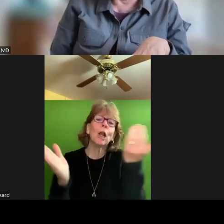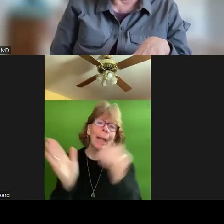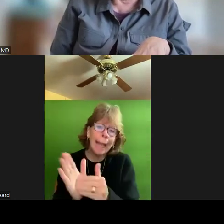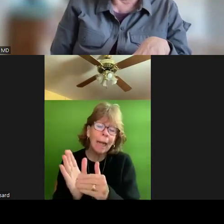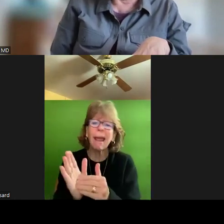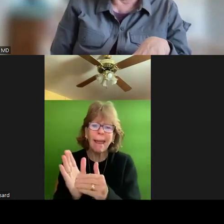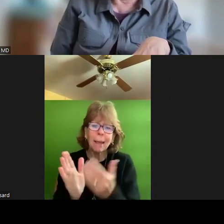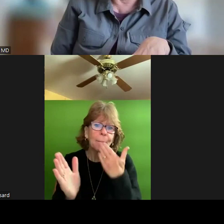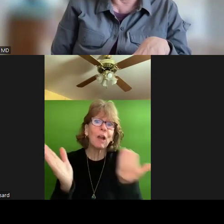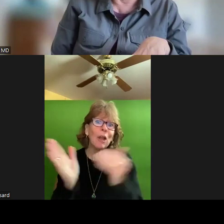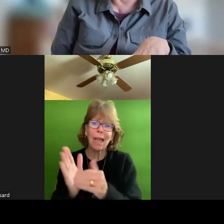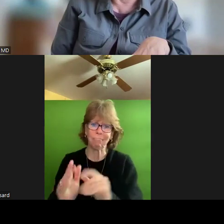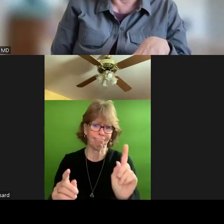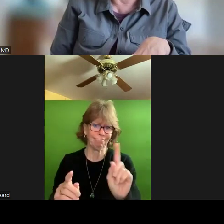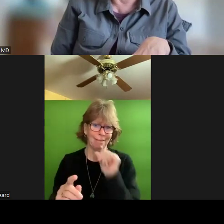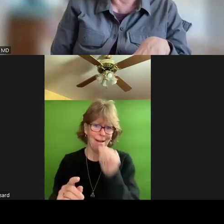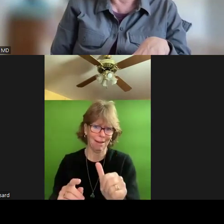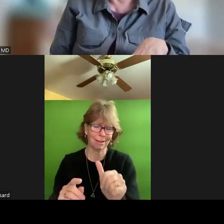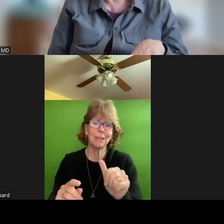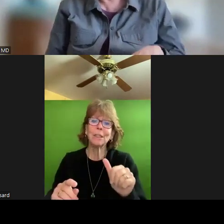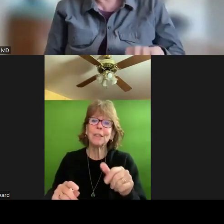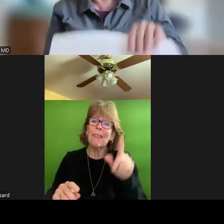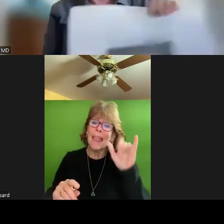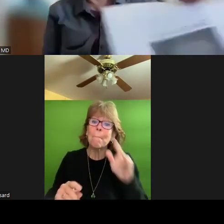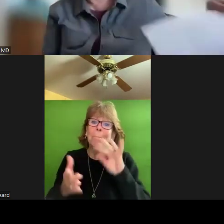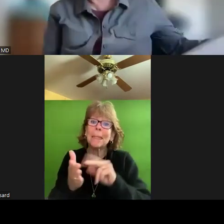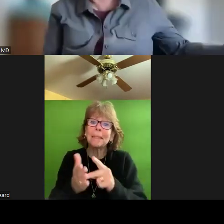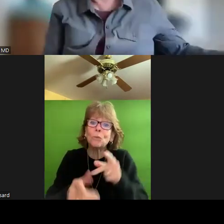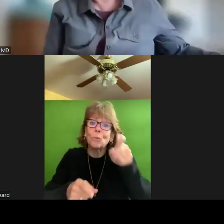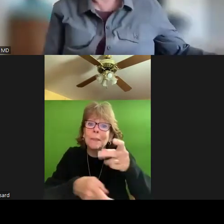One retest is permitted, but not numerous.